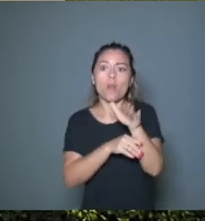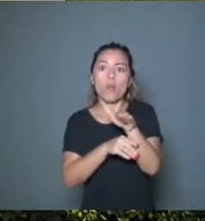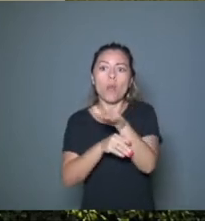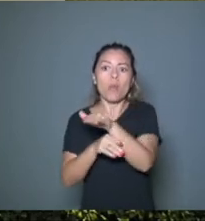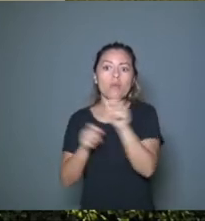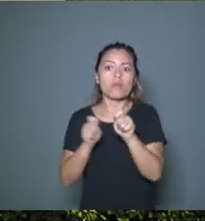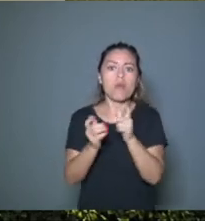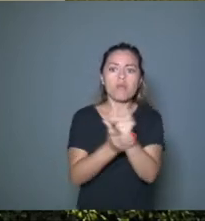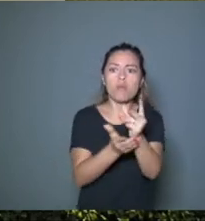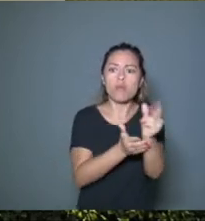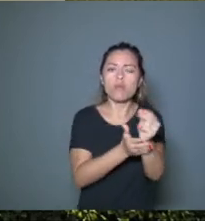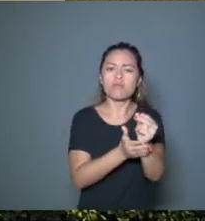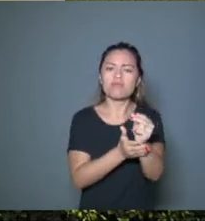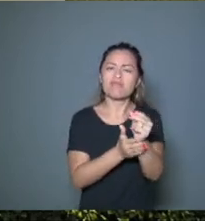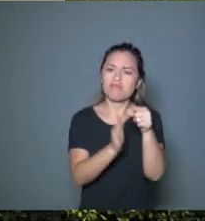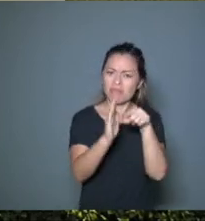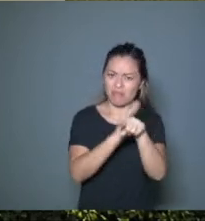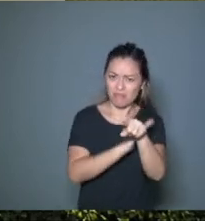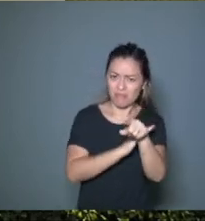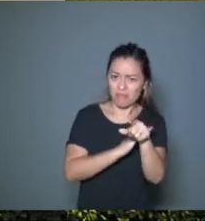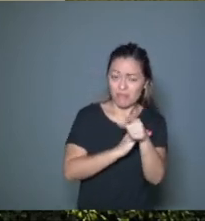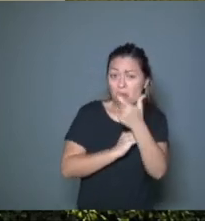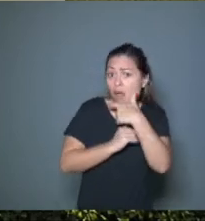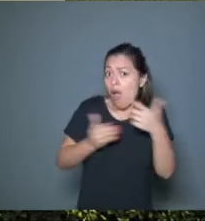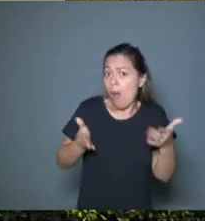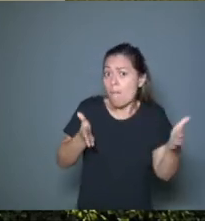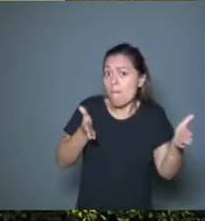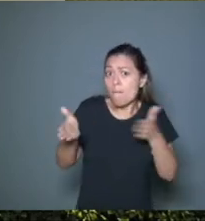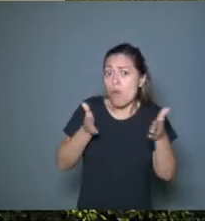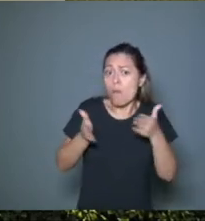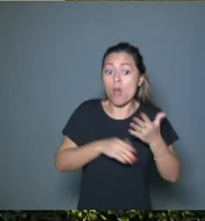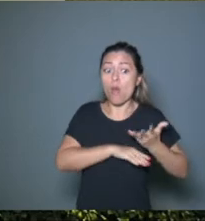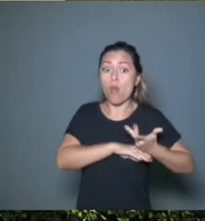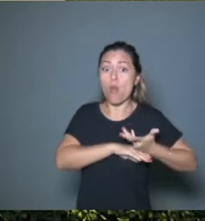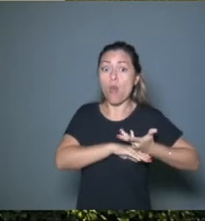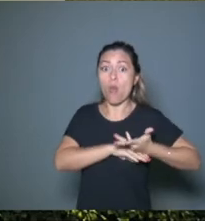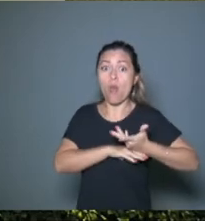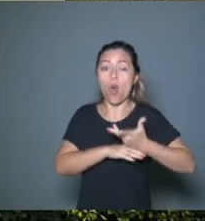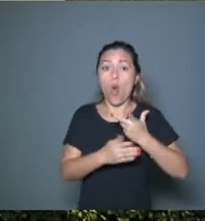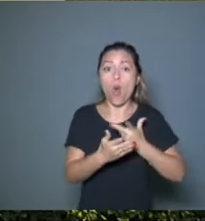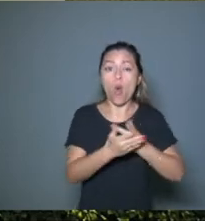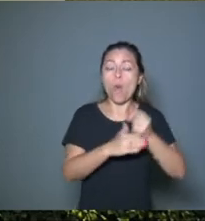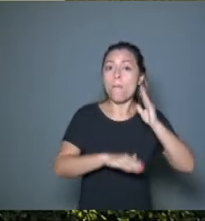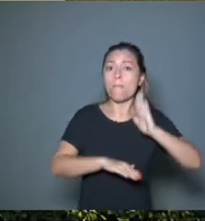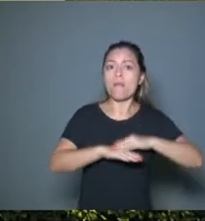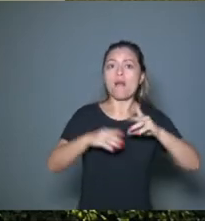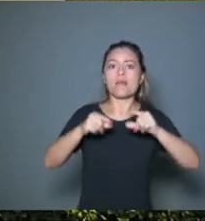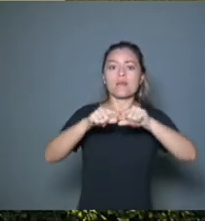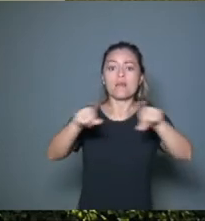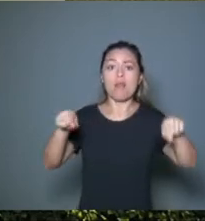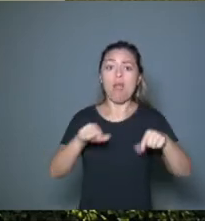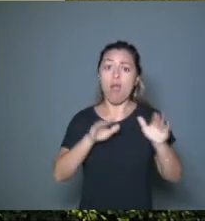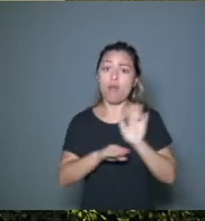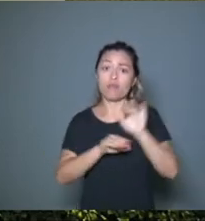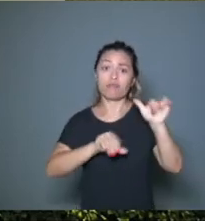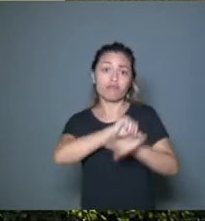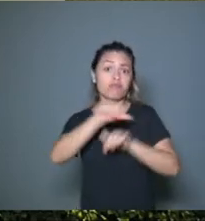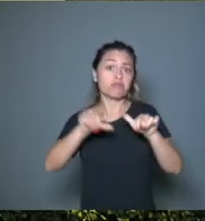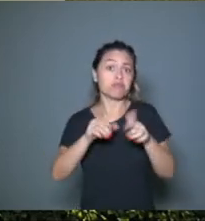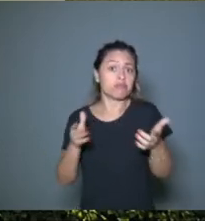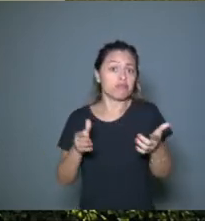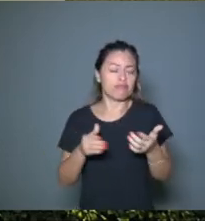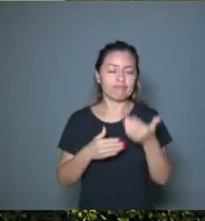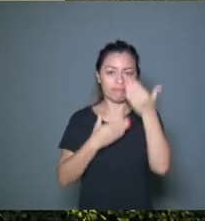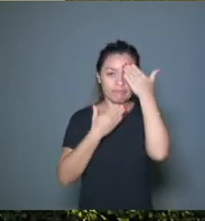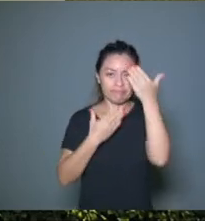in Brazil, when we look at land prices, don't you think you could speed up the acquisition of land for